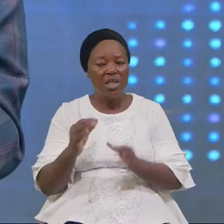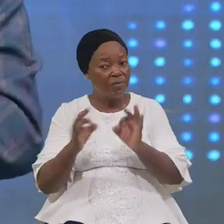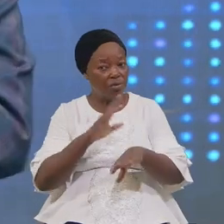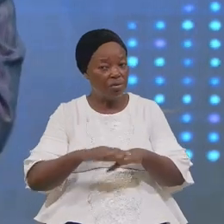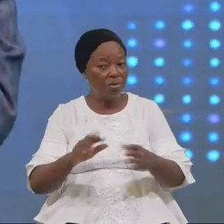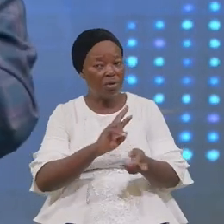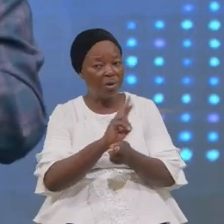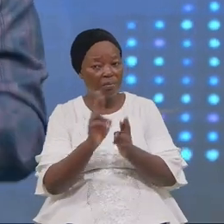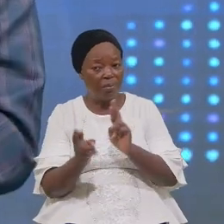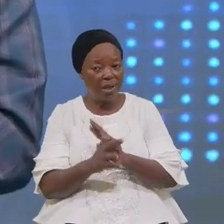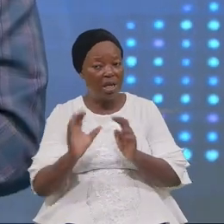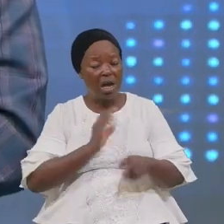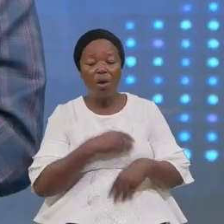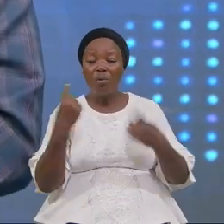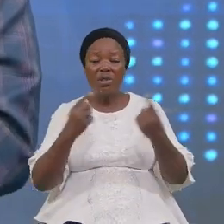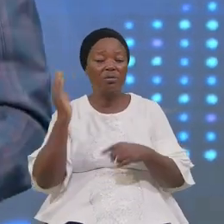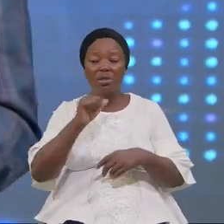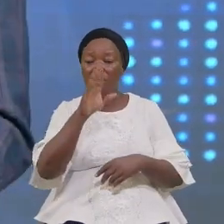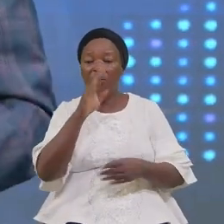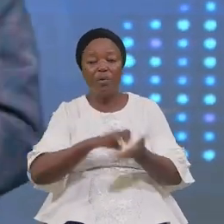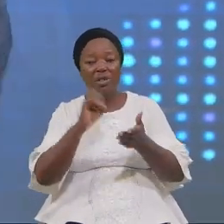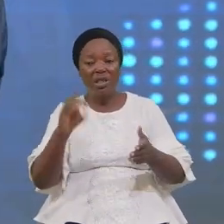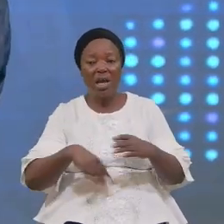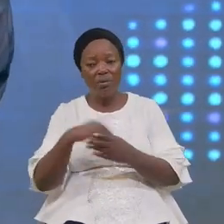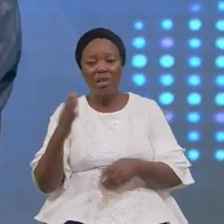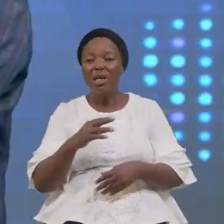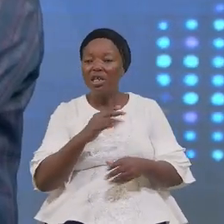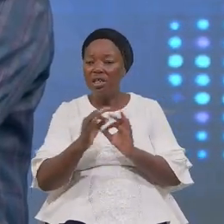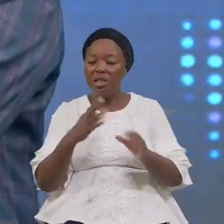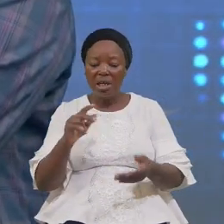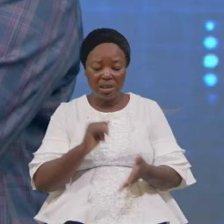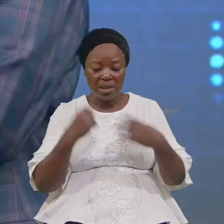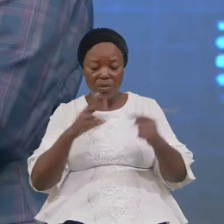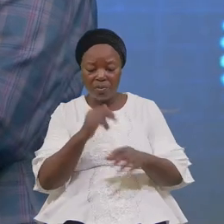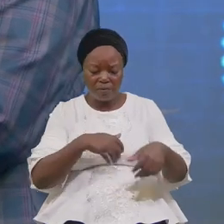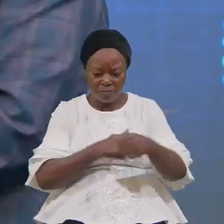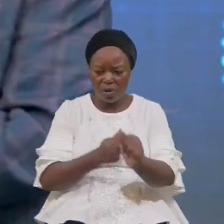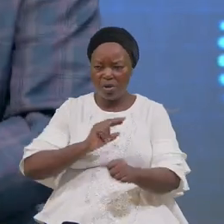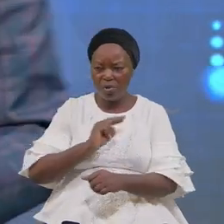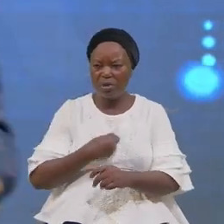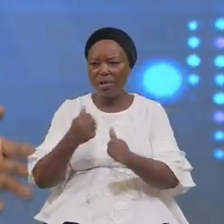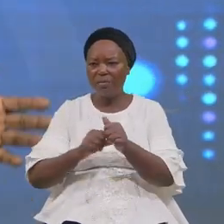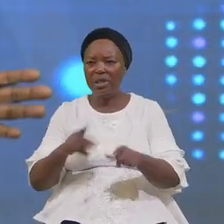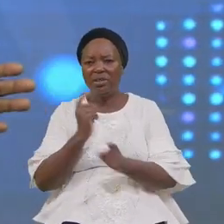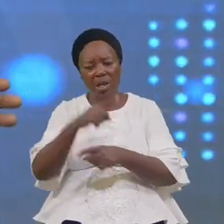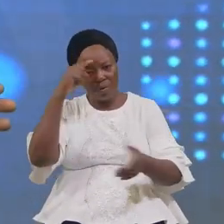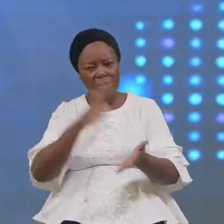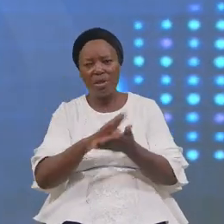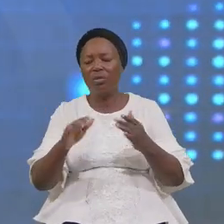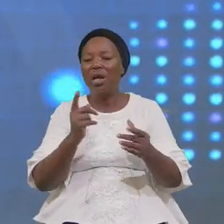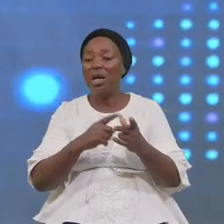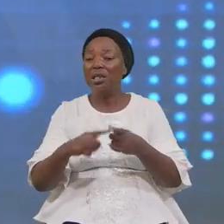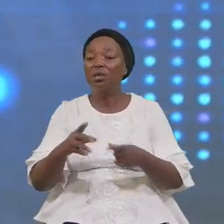repent, our sin will not be blotted out. The sin will be following us like our shadow. And until